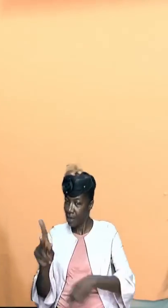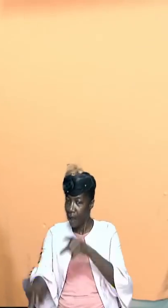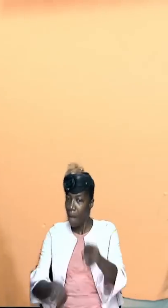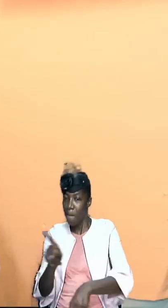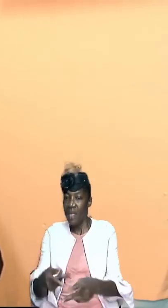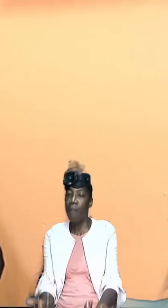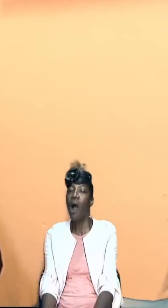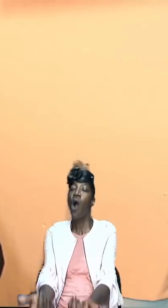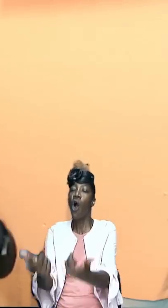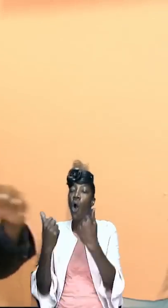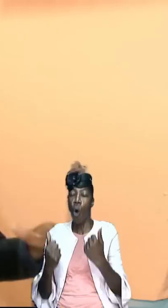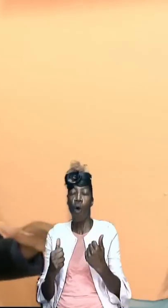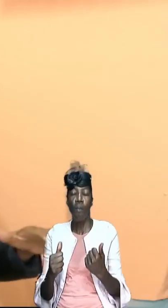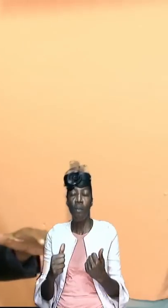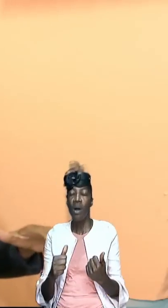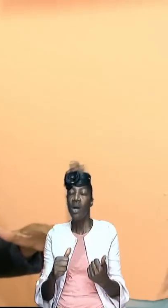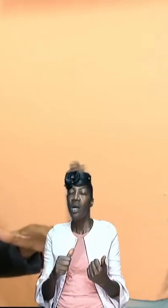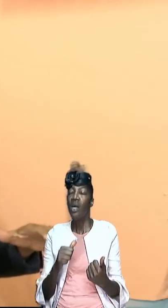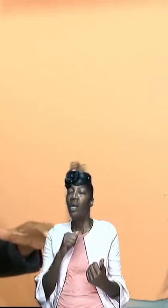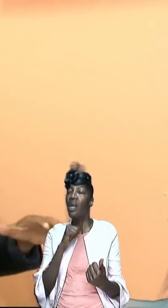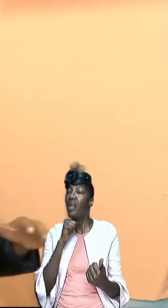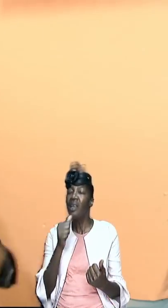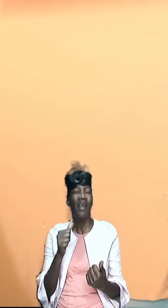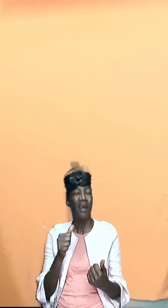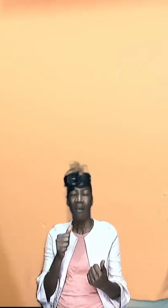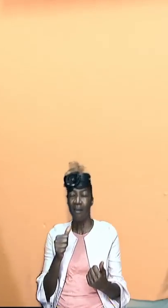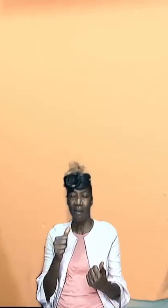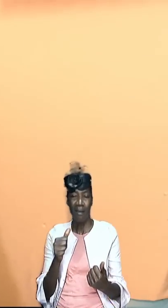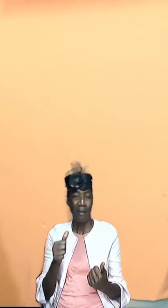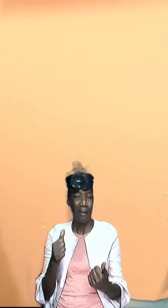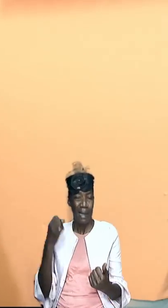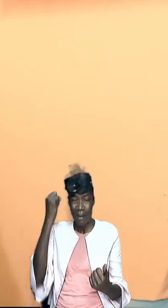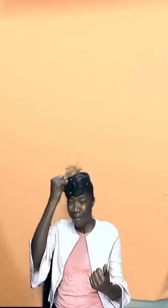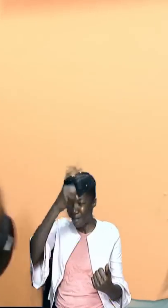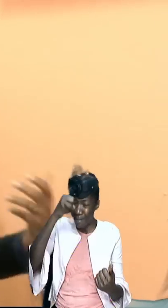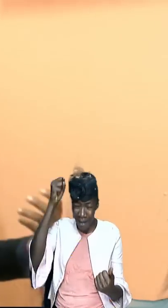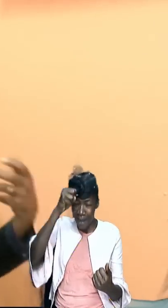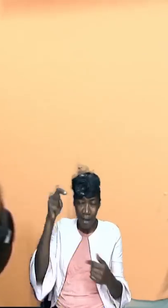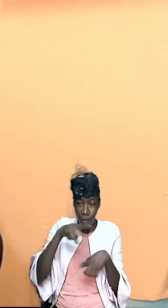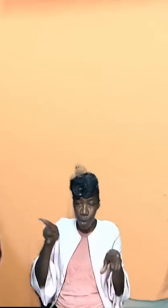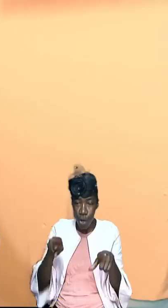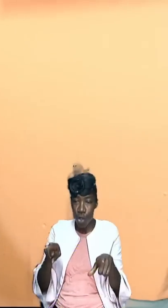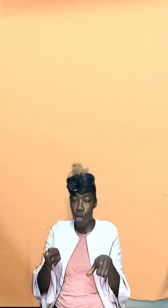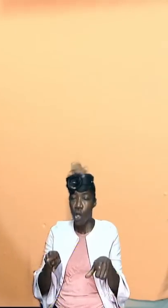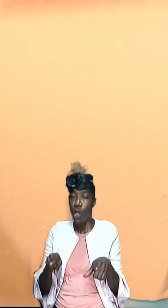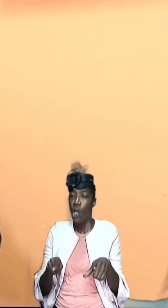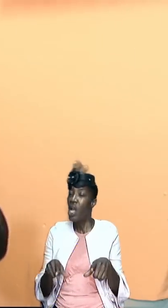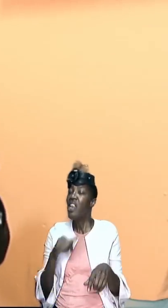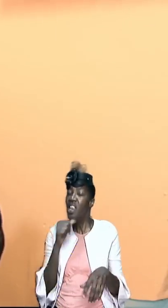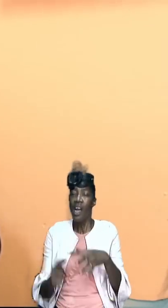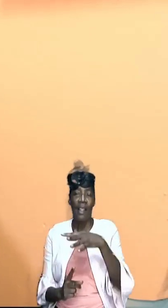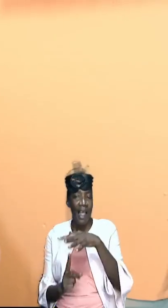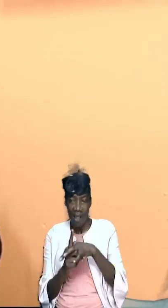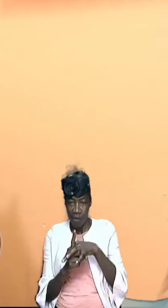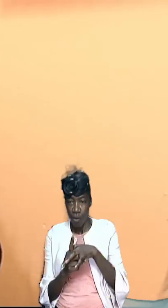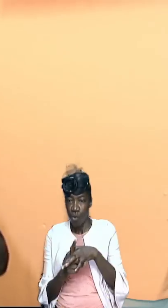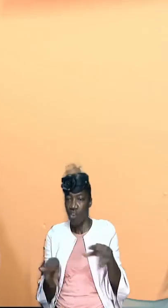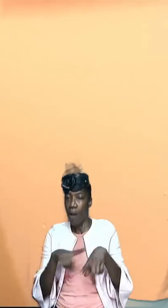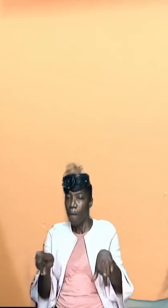rocket science. It has nothing to do with evolution. It is just the fact that God has placed